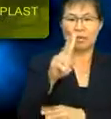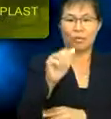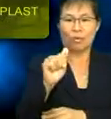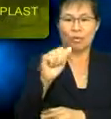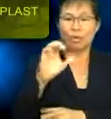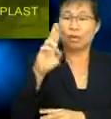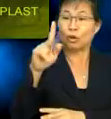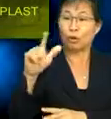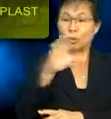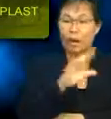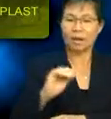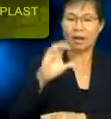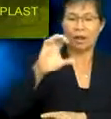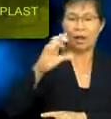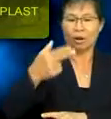chloroplast.